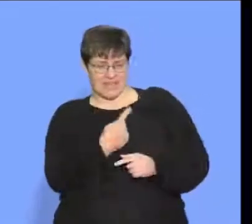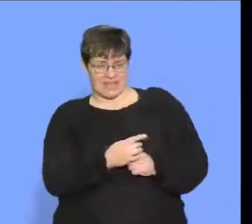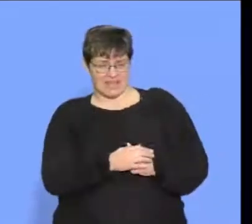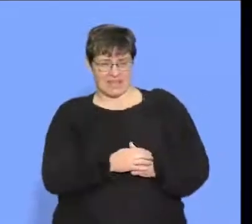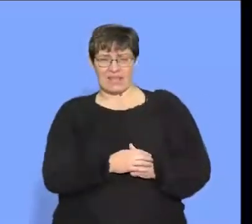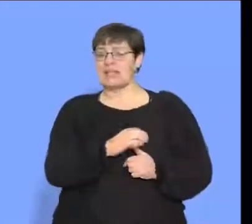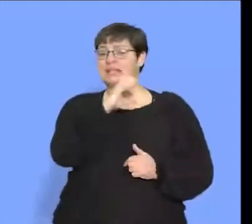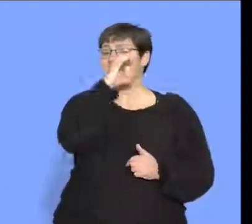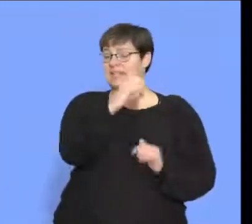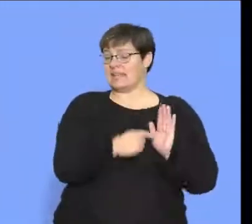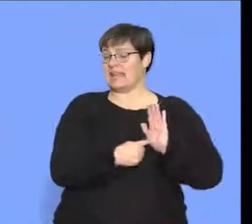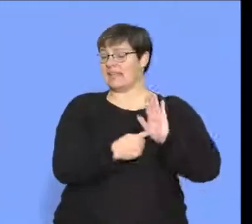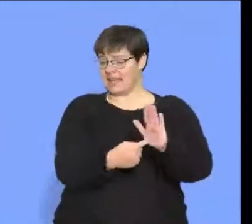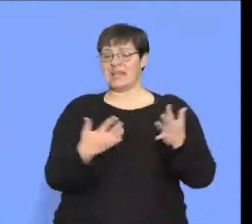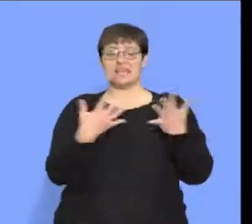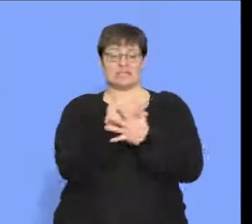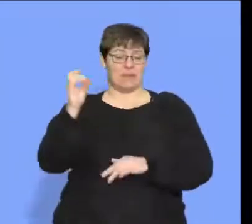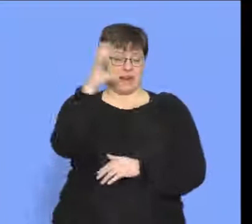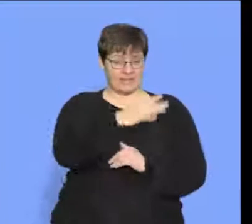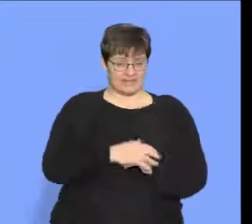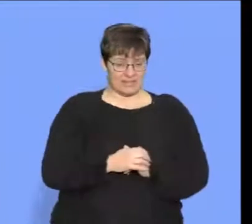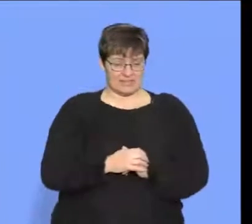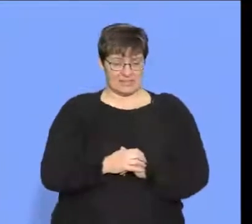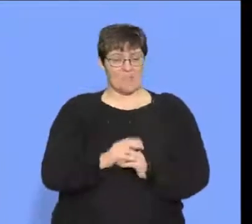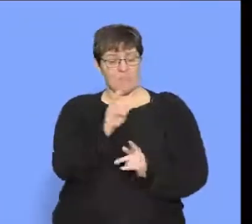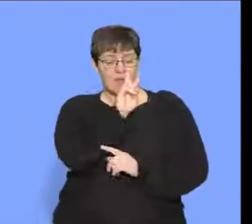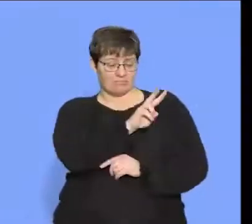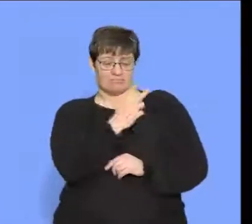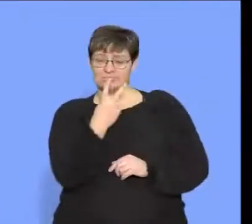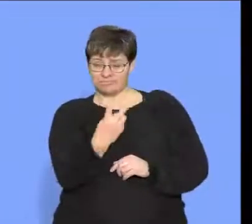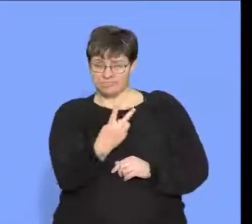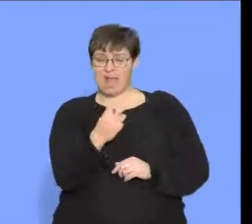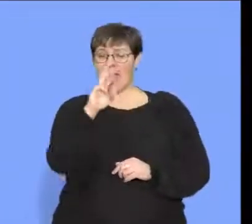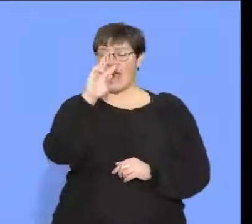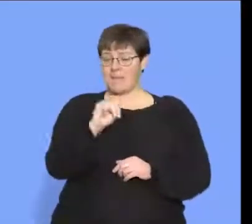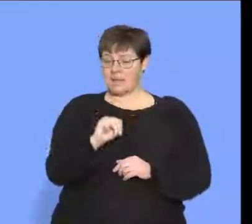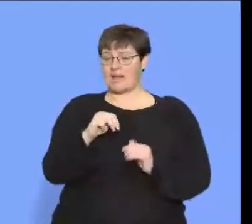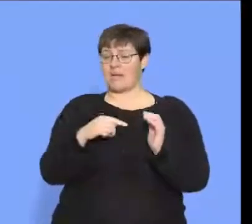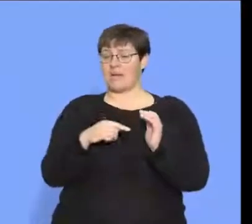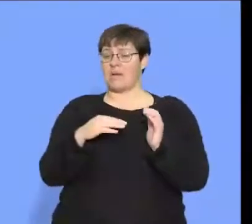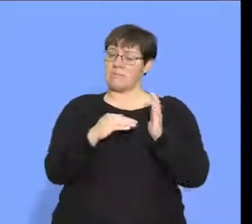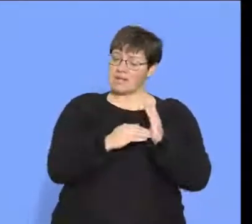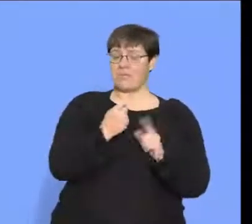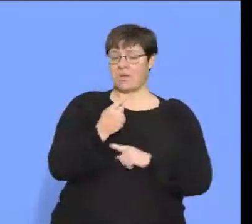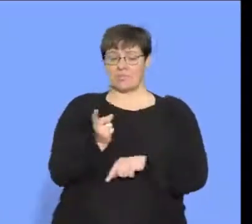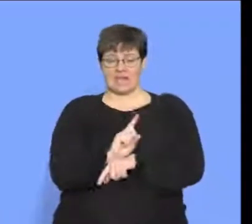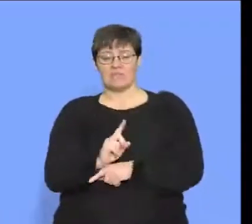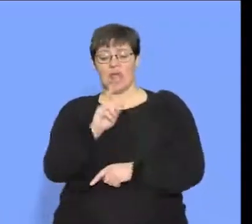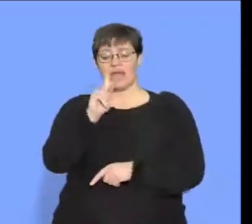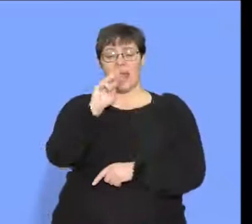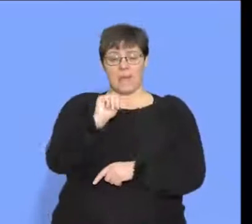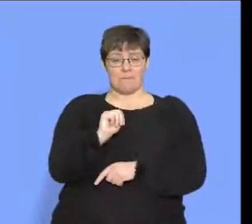We've already said that c is the symbol for the speed of light. But if we convert it from meters per second to kilometers